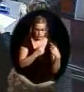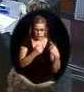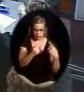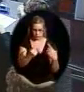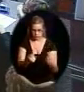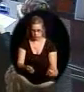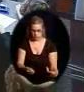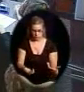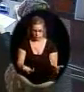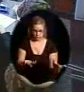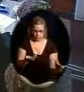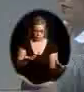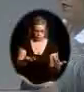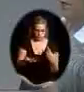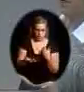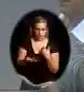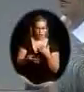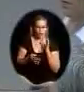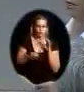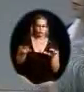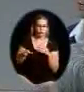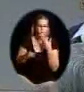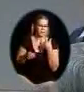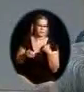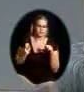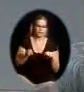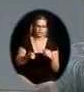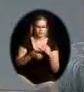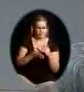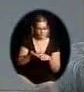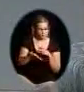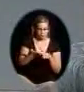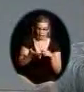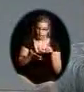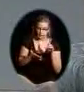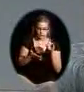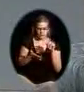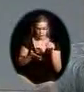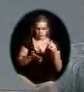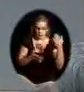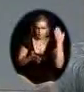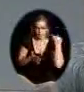transpiring during those times? I will do the best I can. In some cases, data in the past, if I have